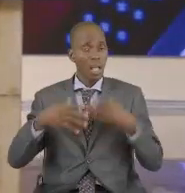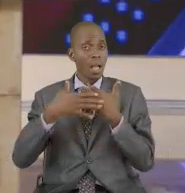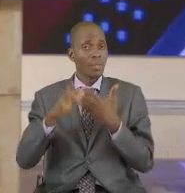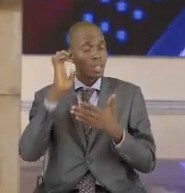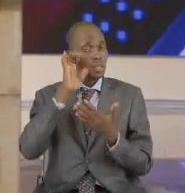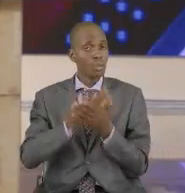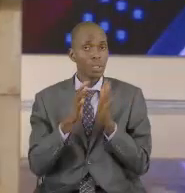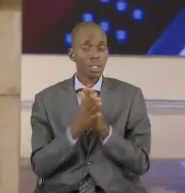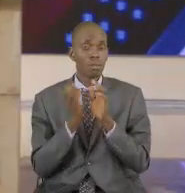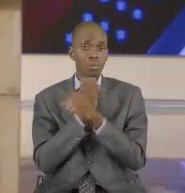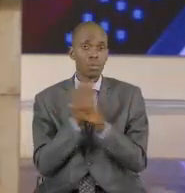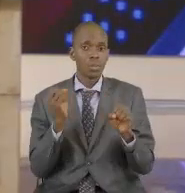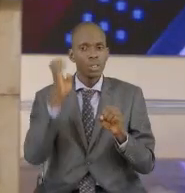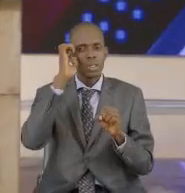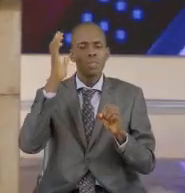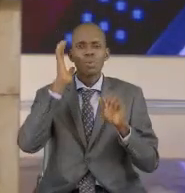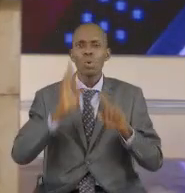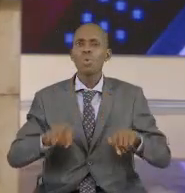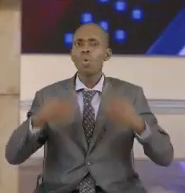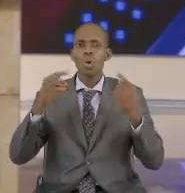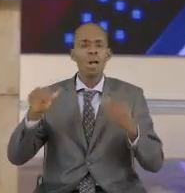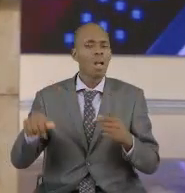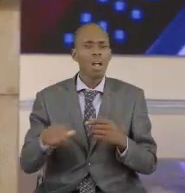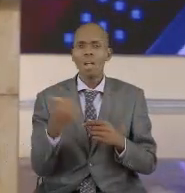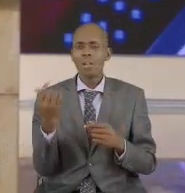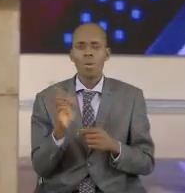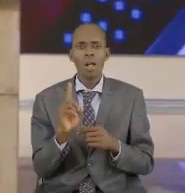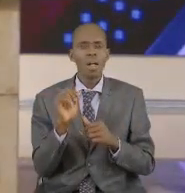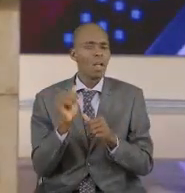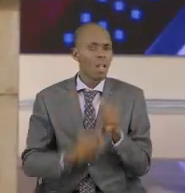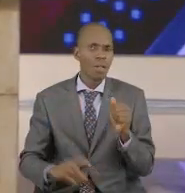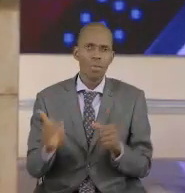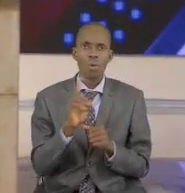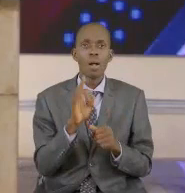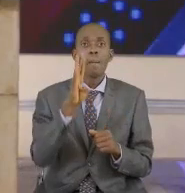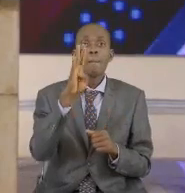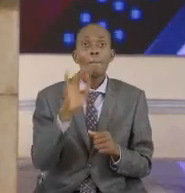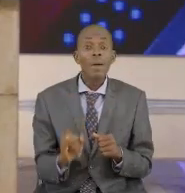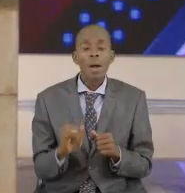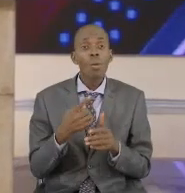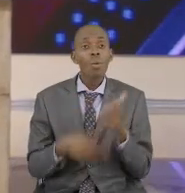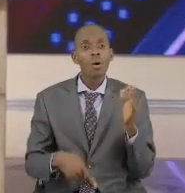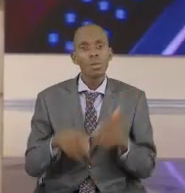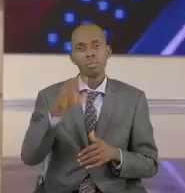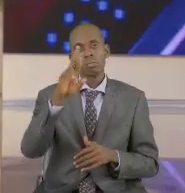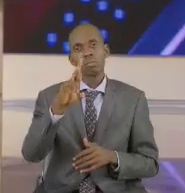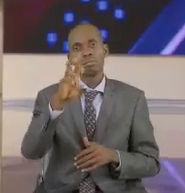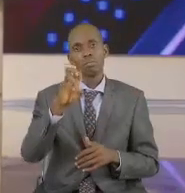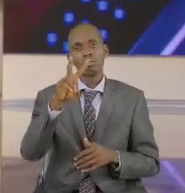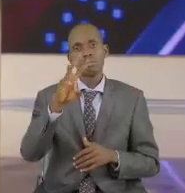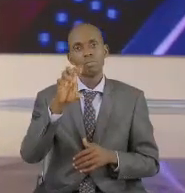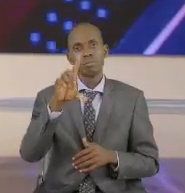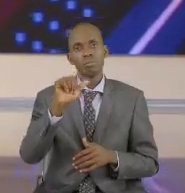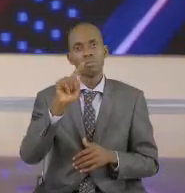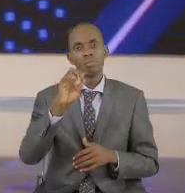he will go anywhere, everywhere by revelation. Because in the past,